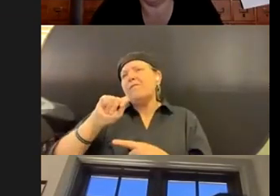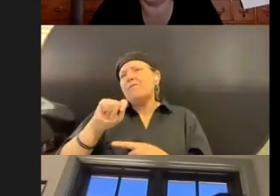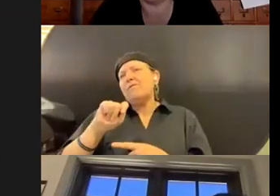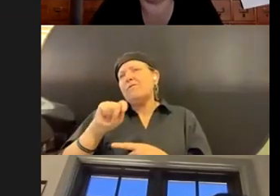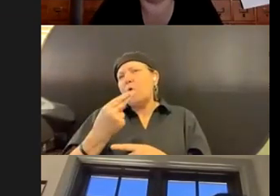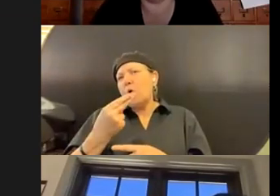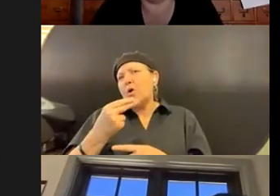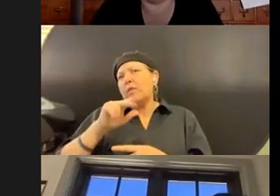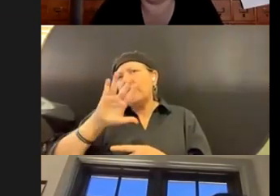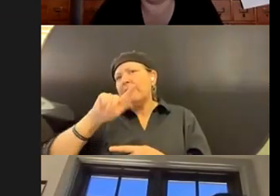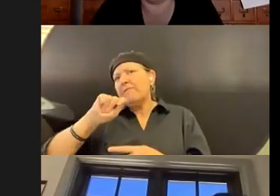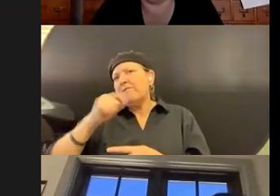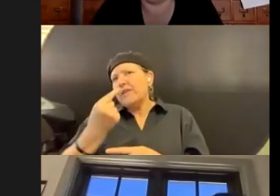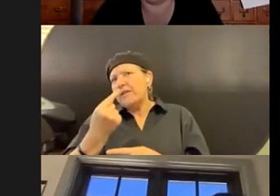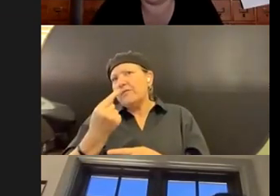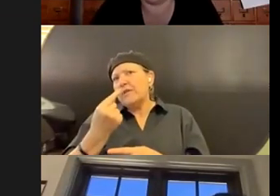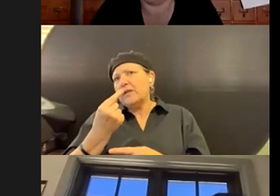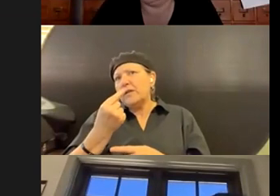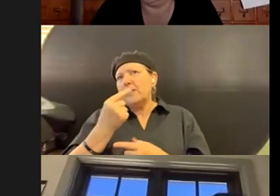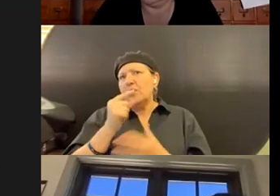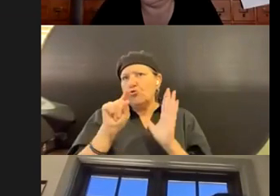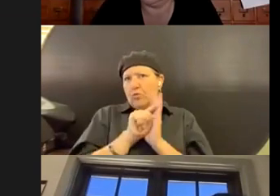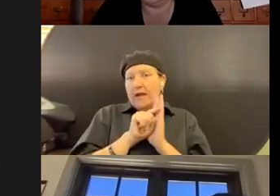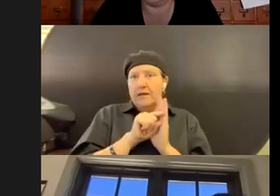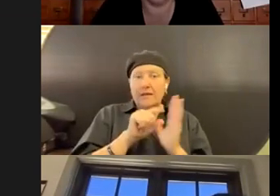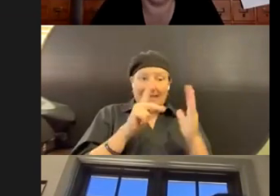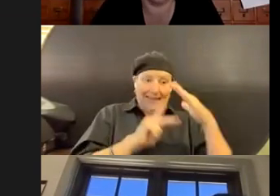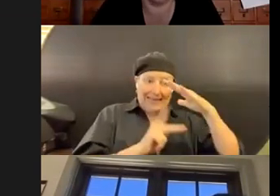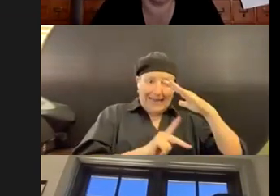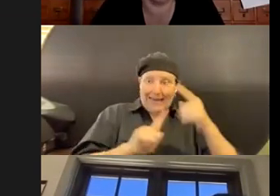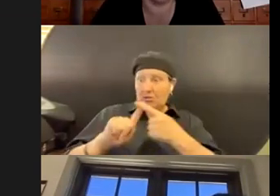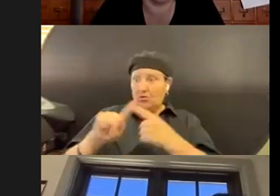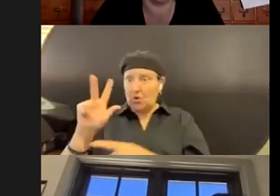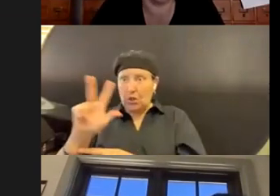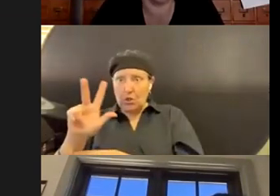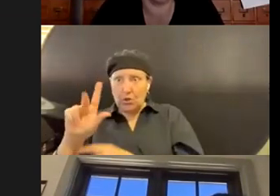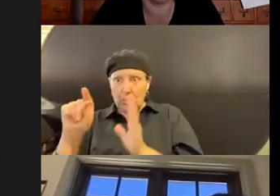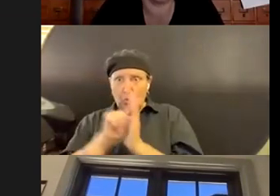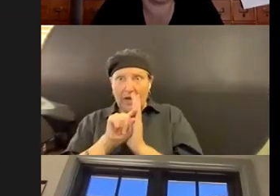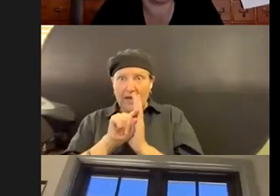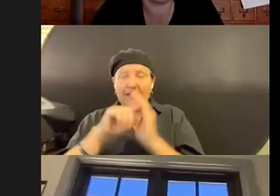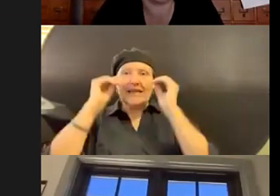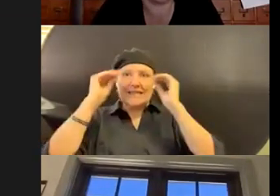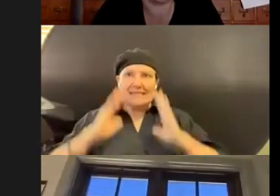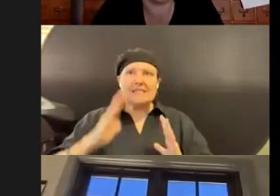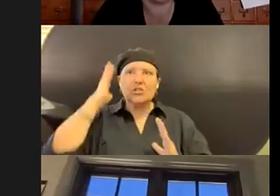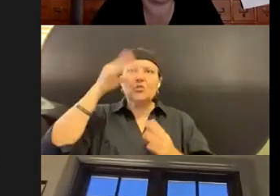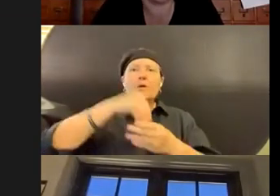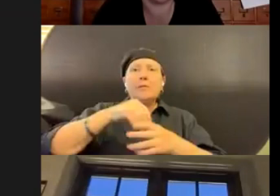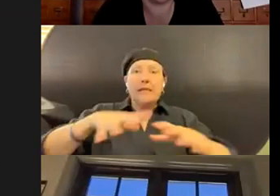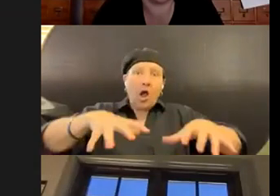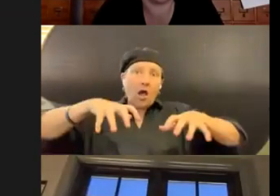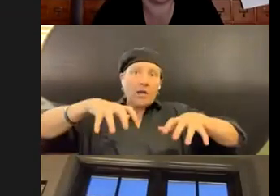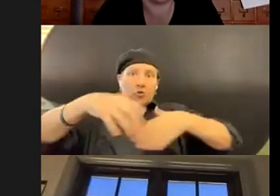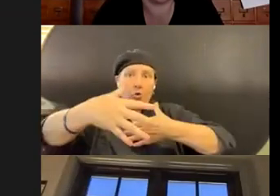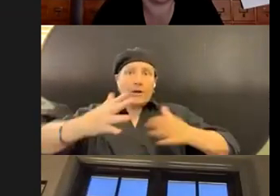kindergarten through third grade, the teachers will more likely than not actually be in the auditorium, and they'll be saying hi to the children